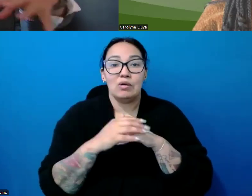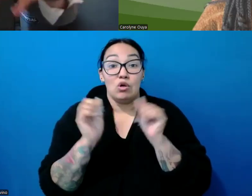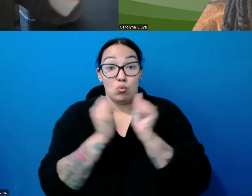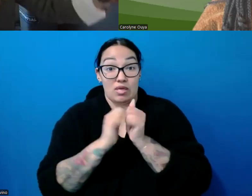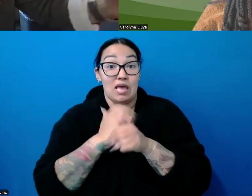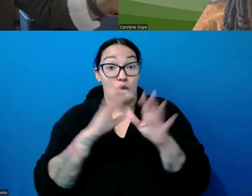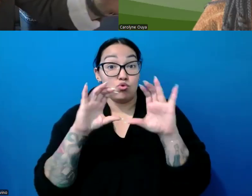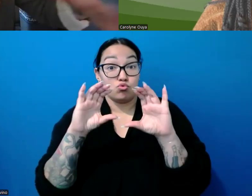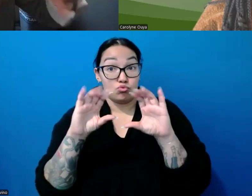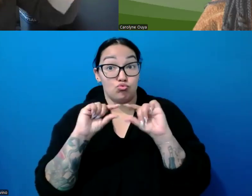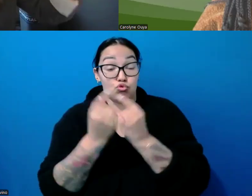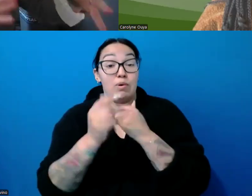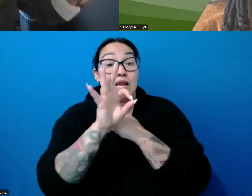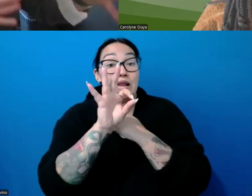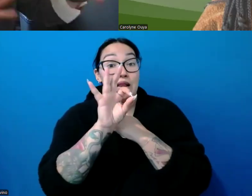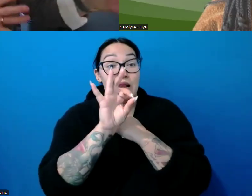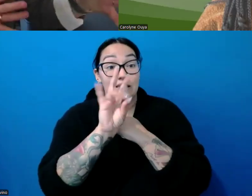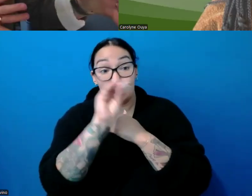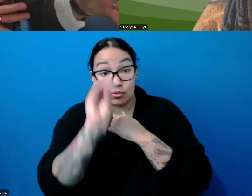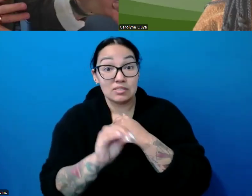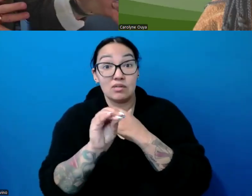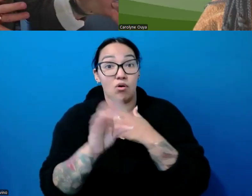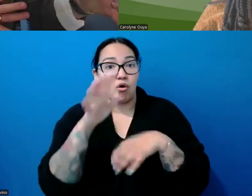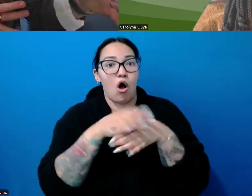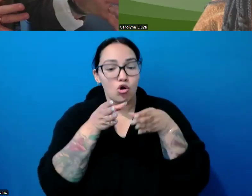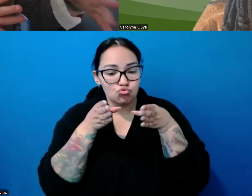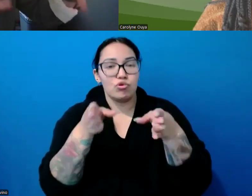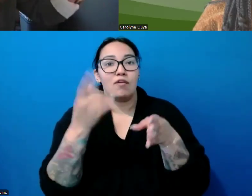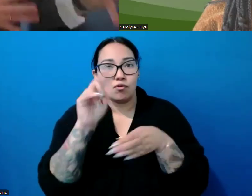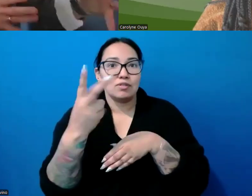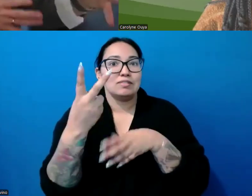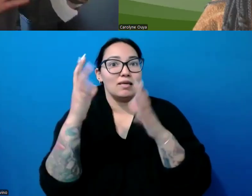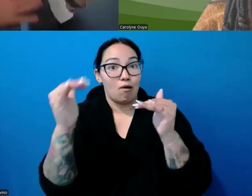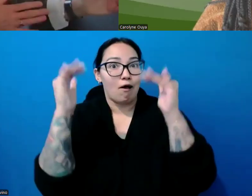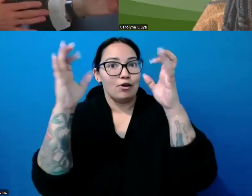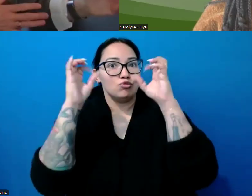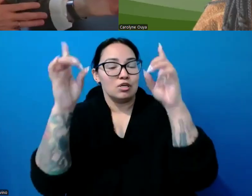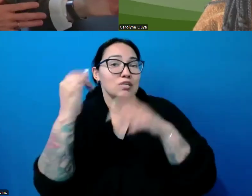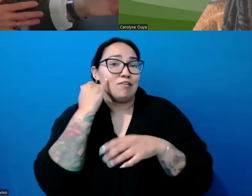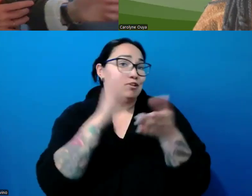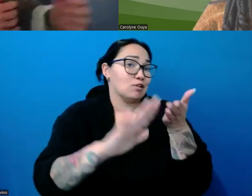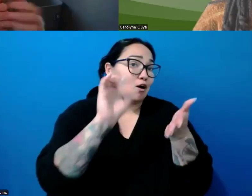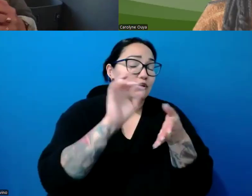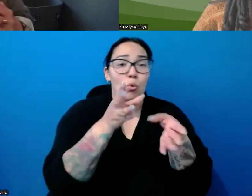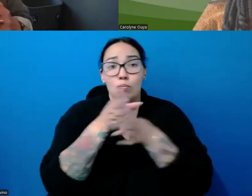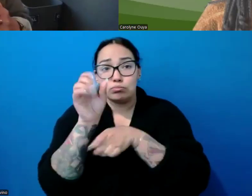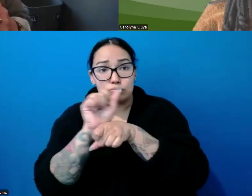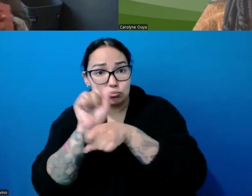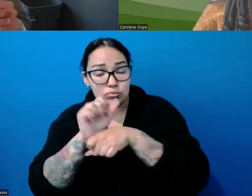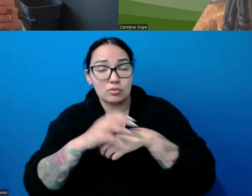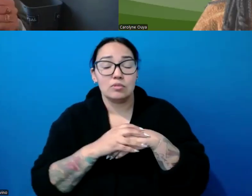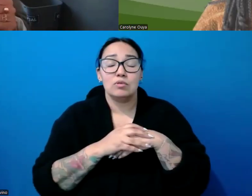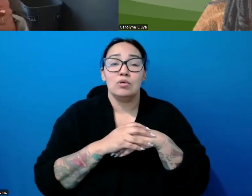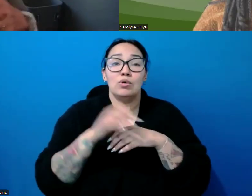group, 97% of kids are on track for their post-secondary plan, whether it be a career or a college. And so the